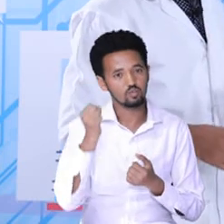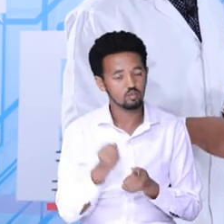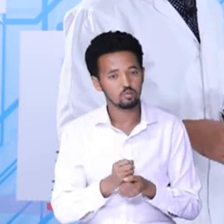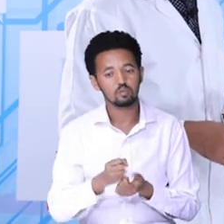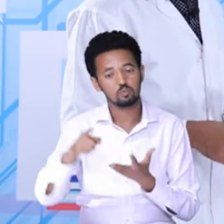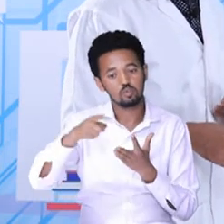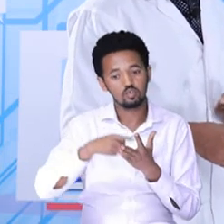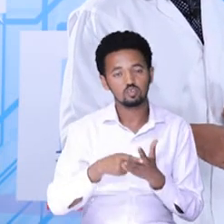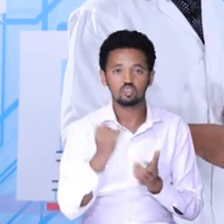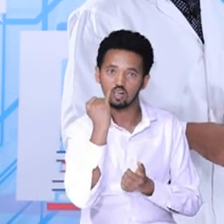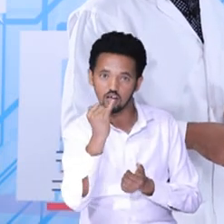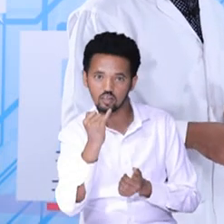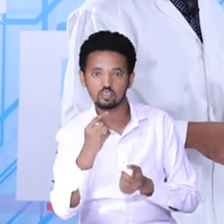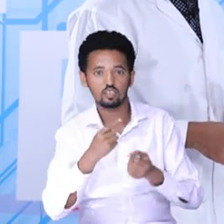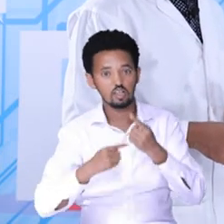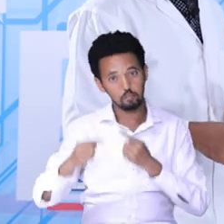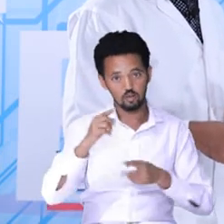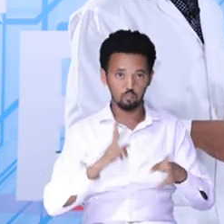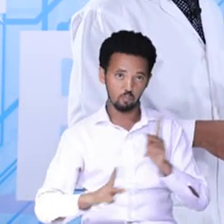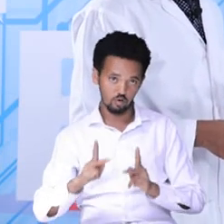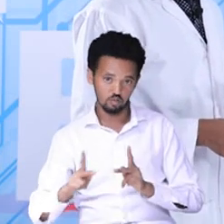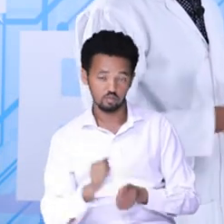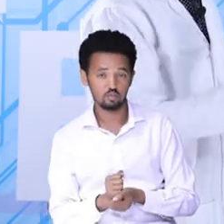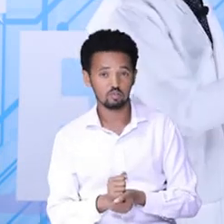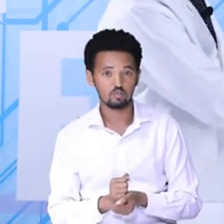Immigration, letter I, incoming population,